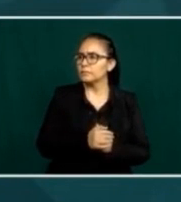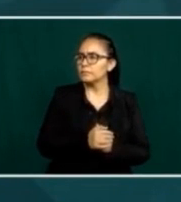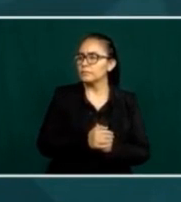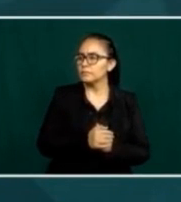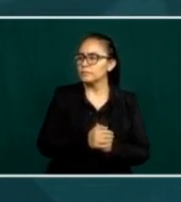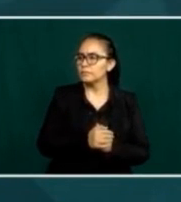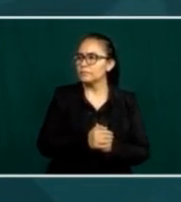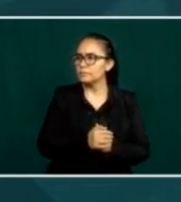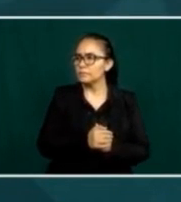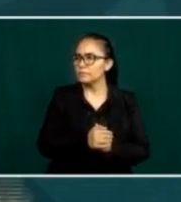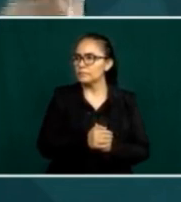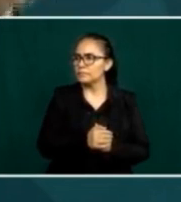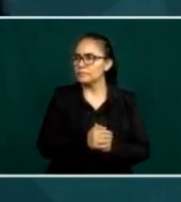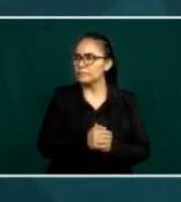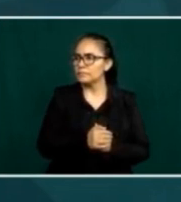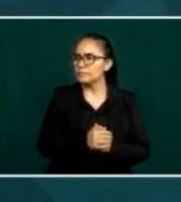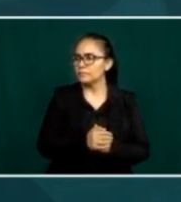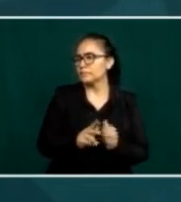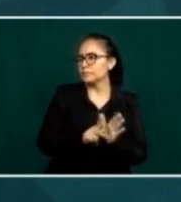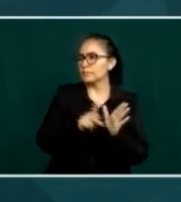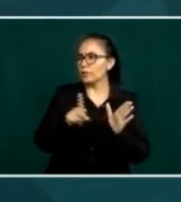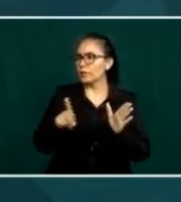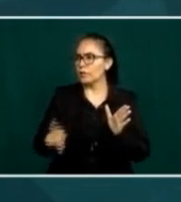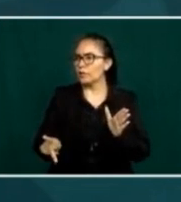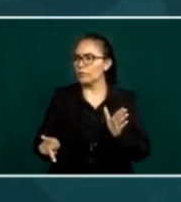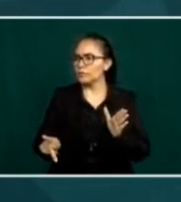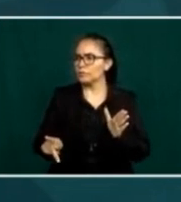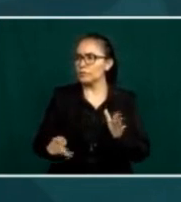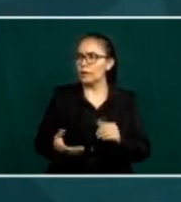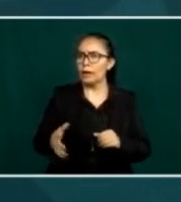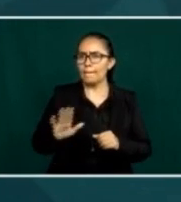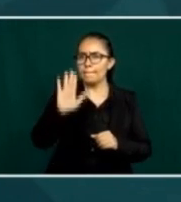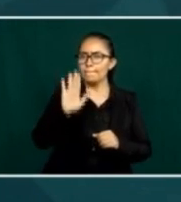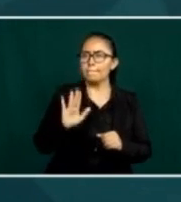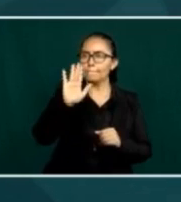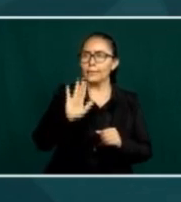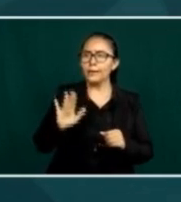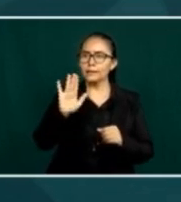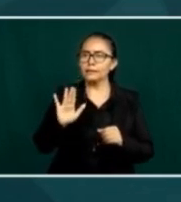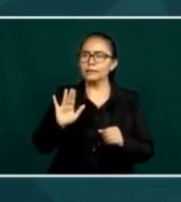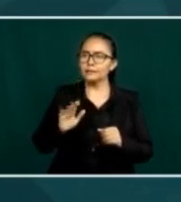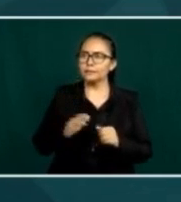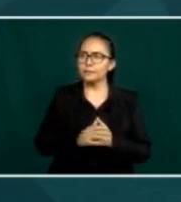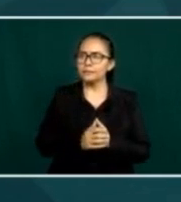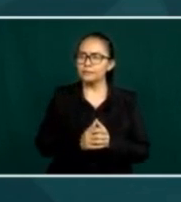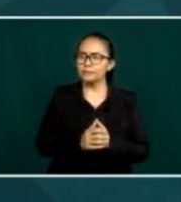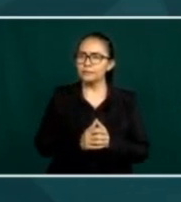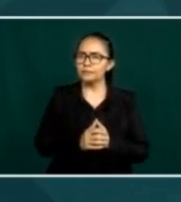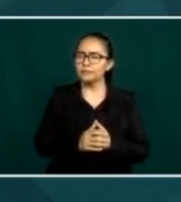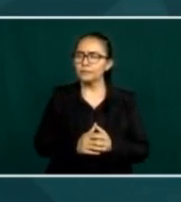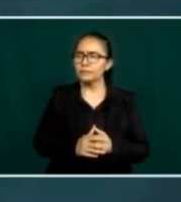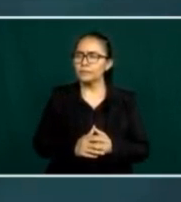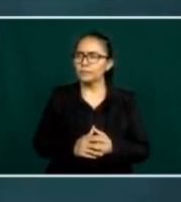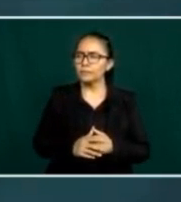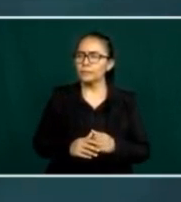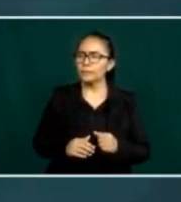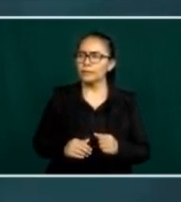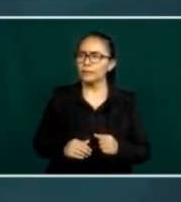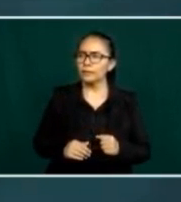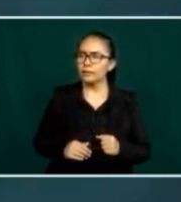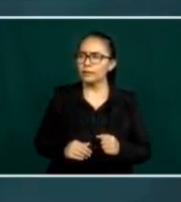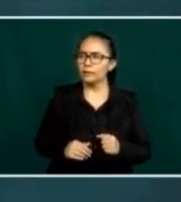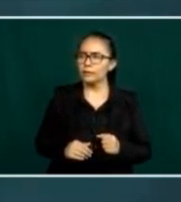then they repeat it here. So all the newspapers are saying, they seem like little flyers regarding